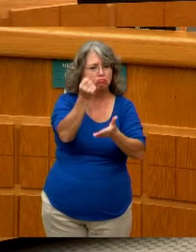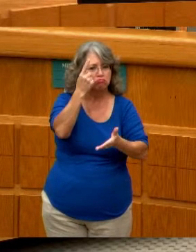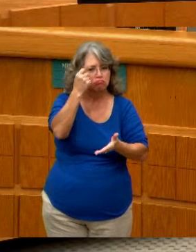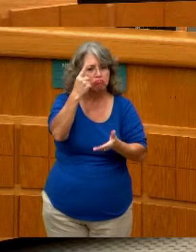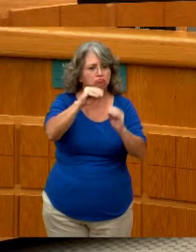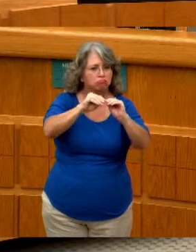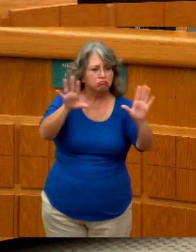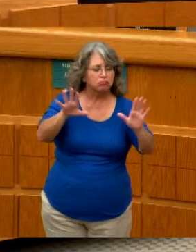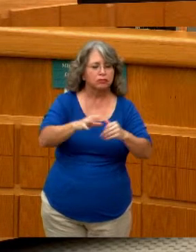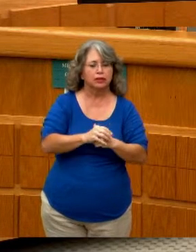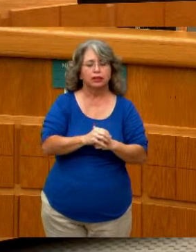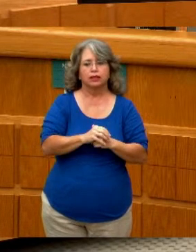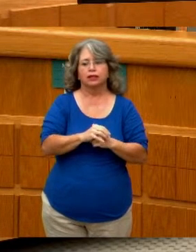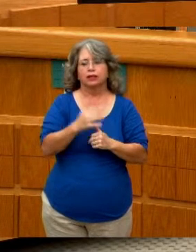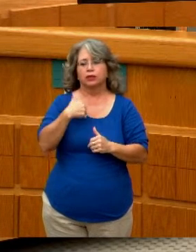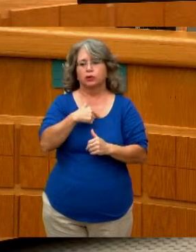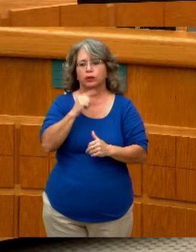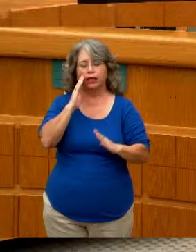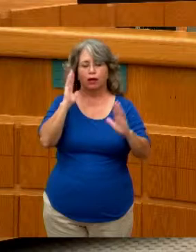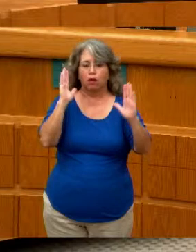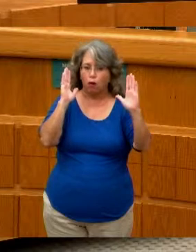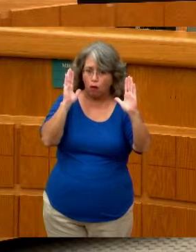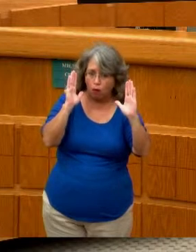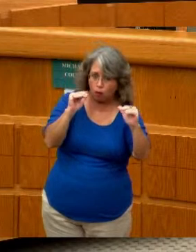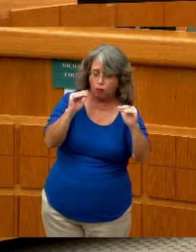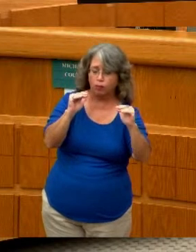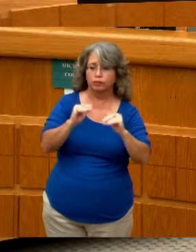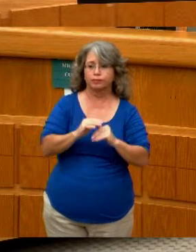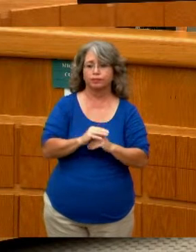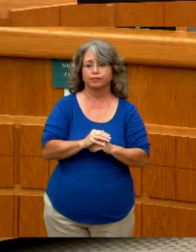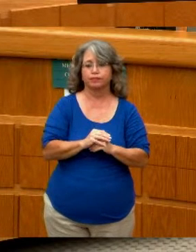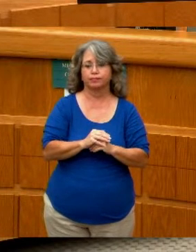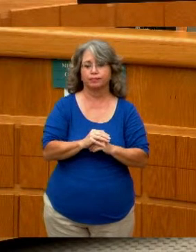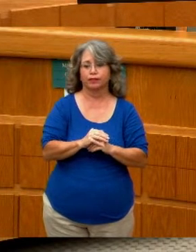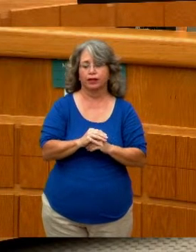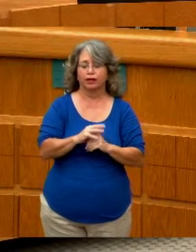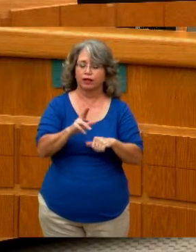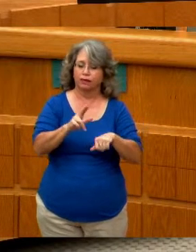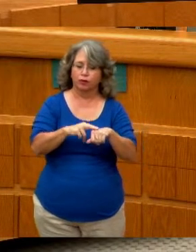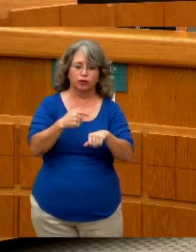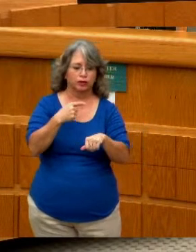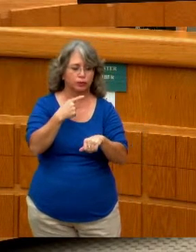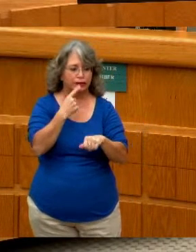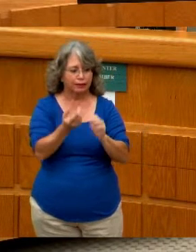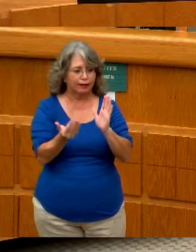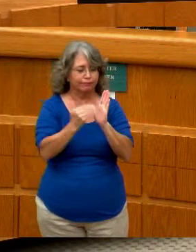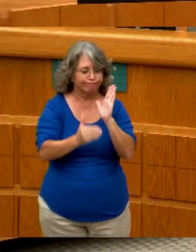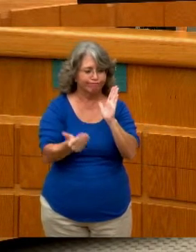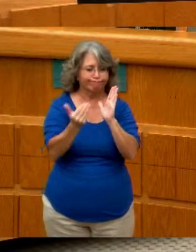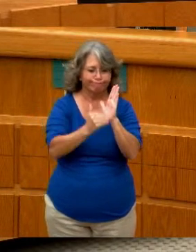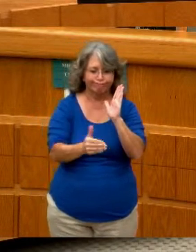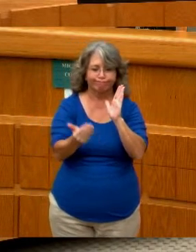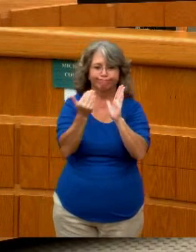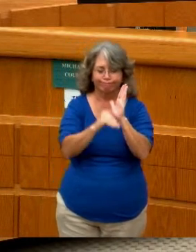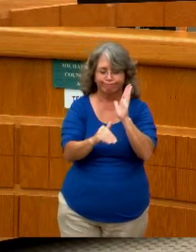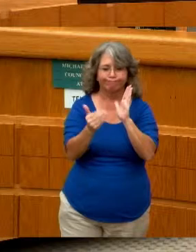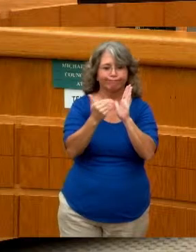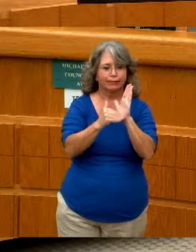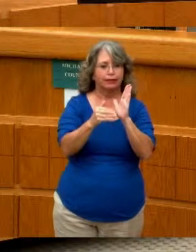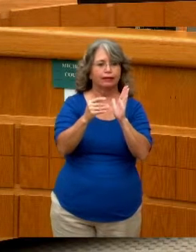you, and we hope, of course, we repeat it every day,